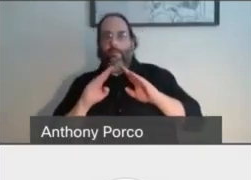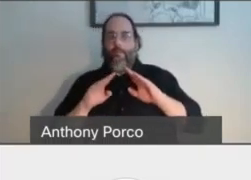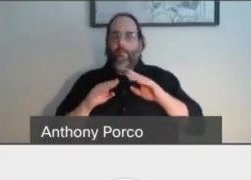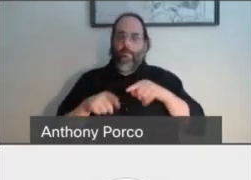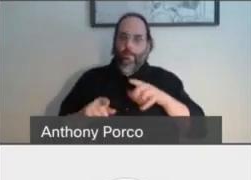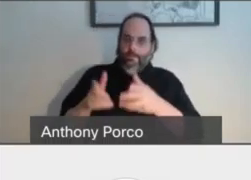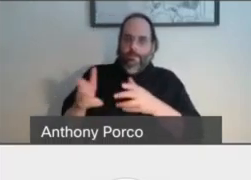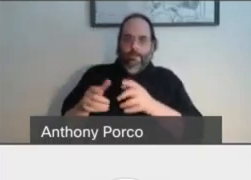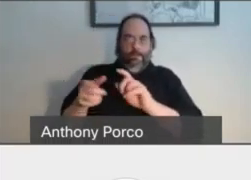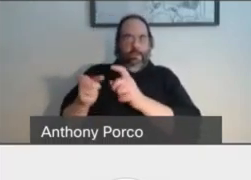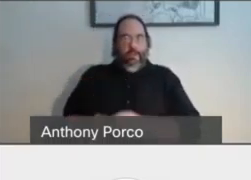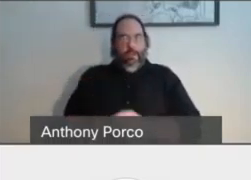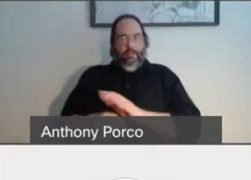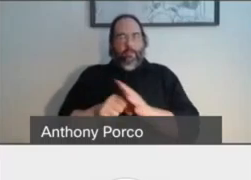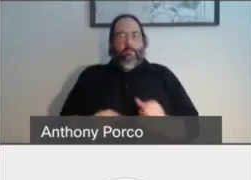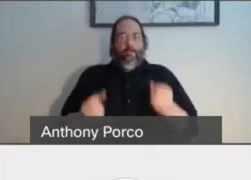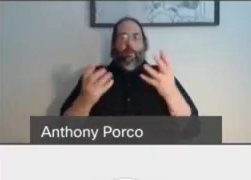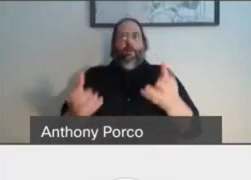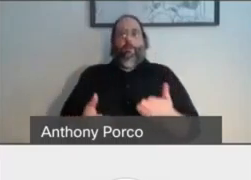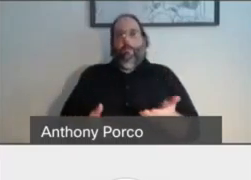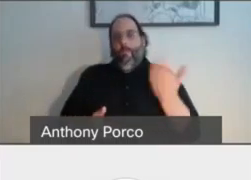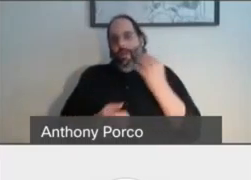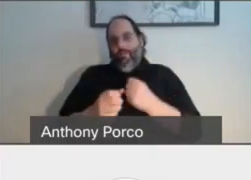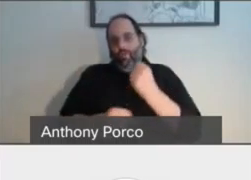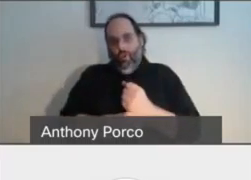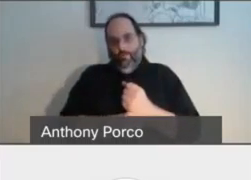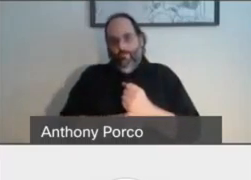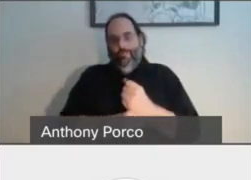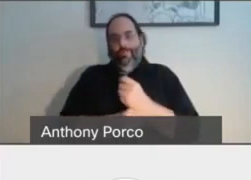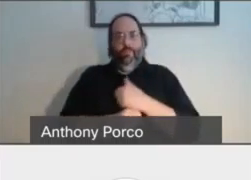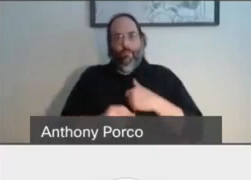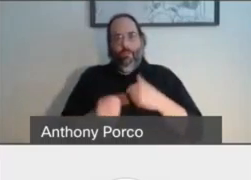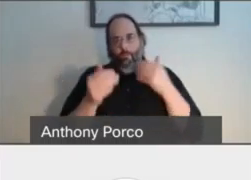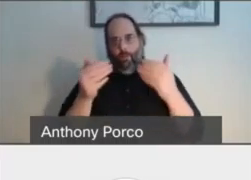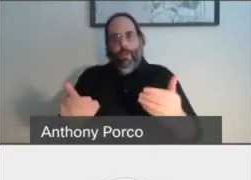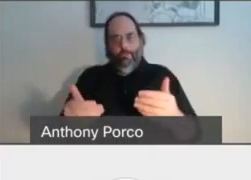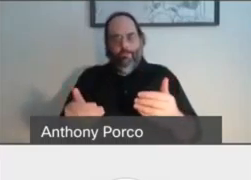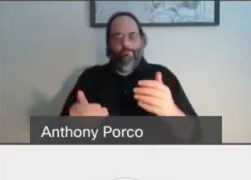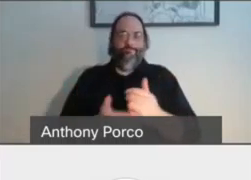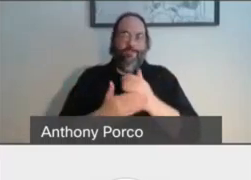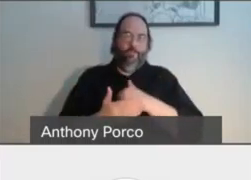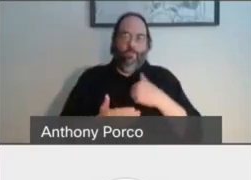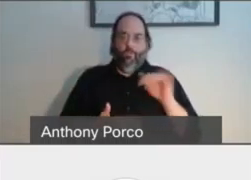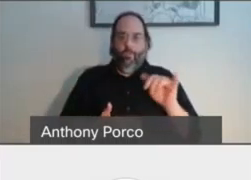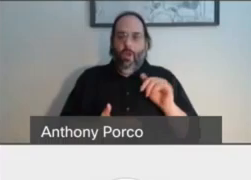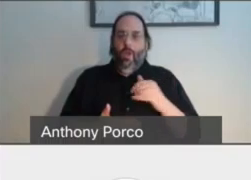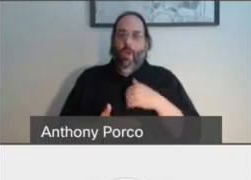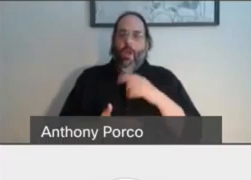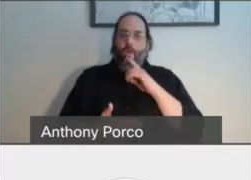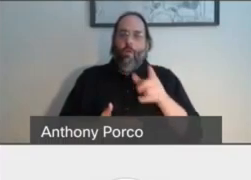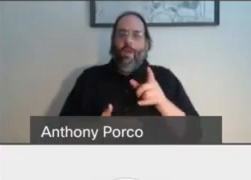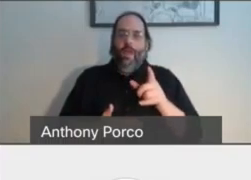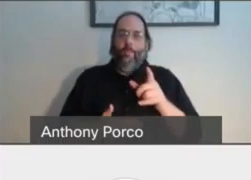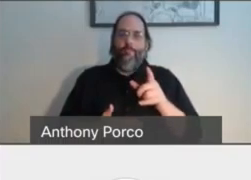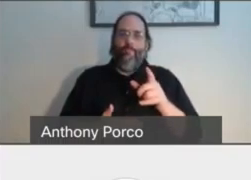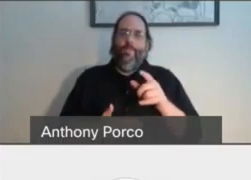coronavirus has brought to our lives over the last year and as we move forward. I will say we did a run of show a